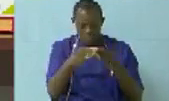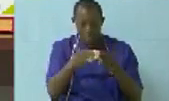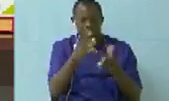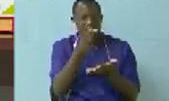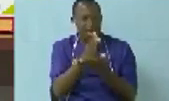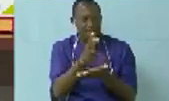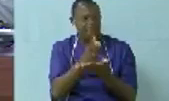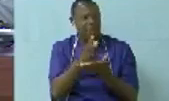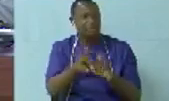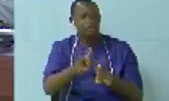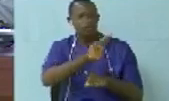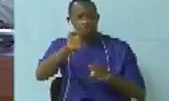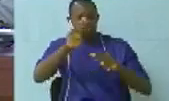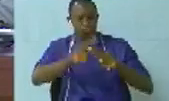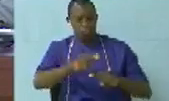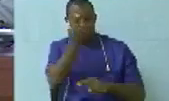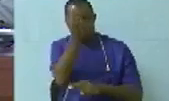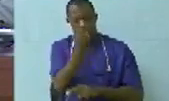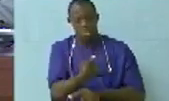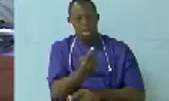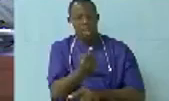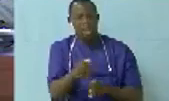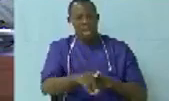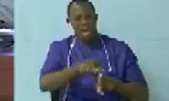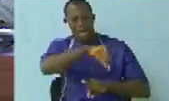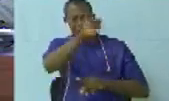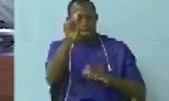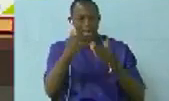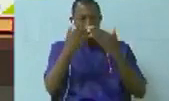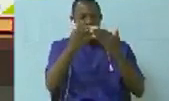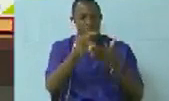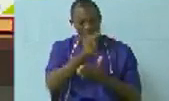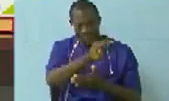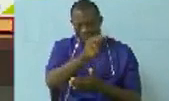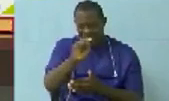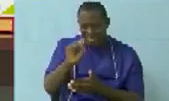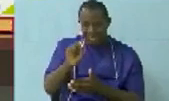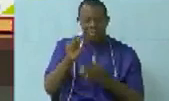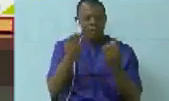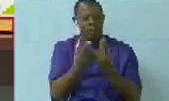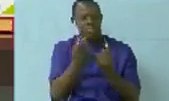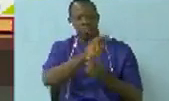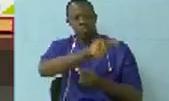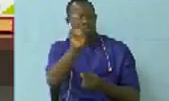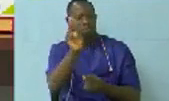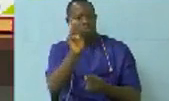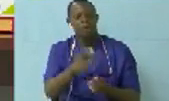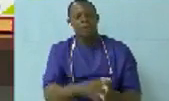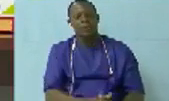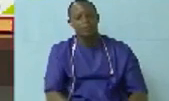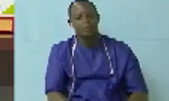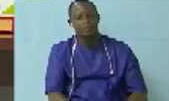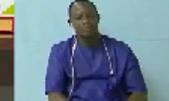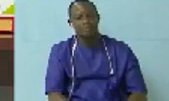not going to sit here only and tell you this and this. Do you